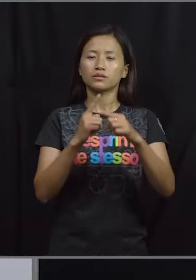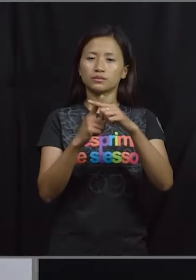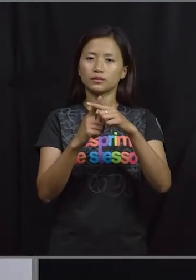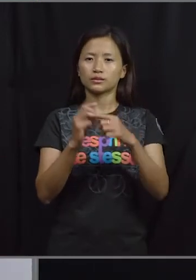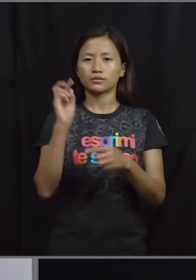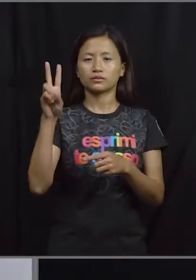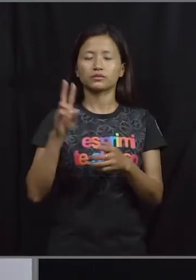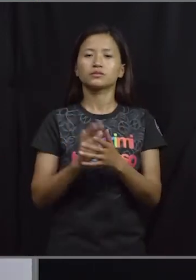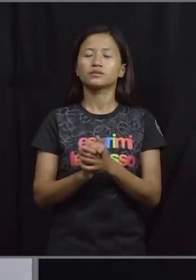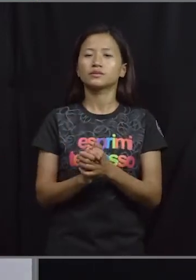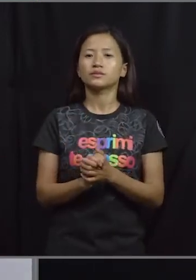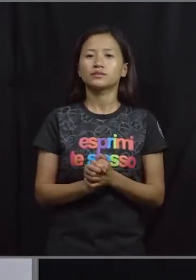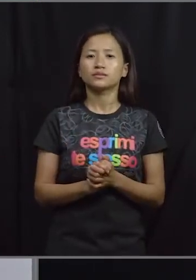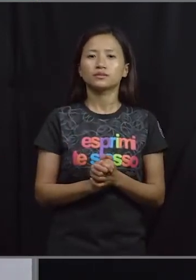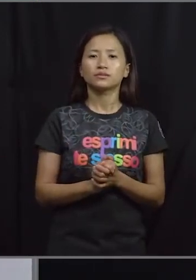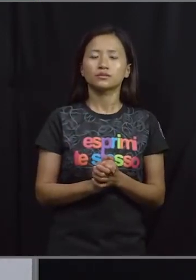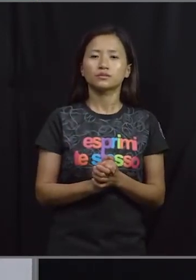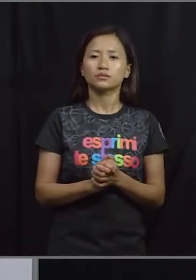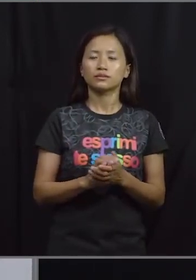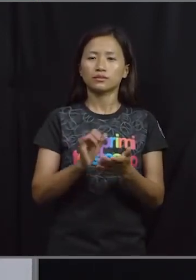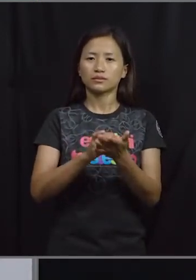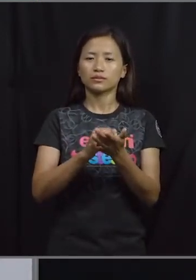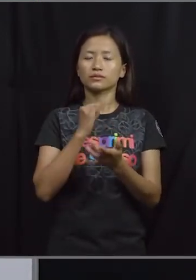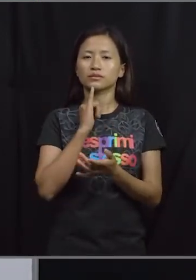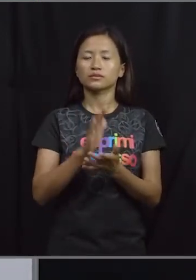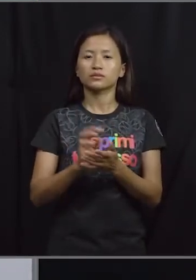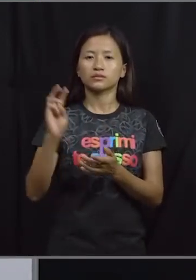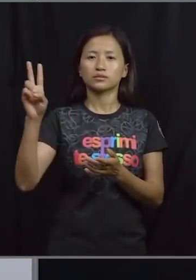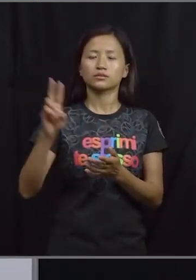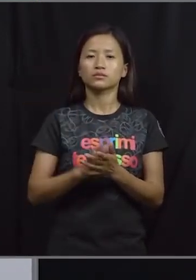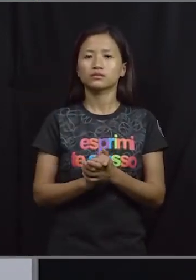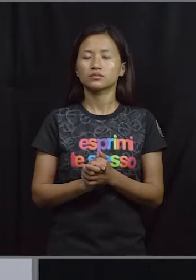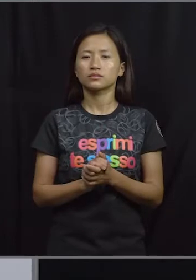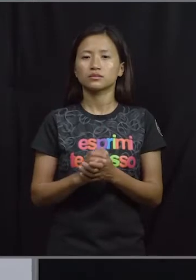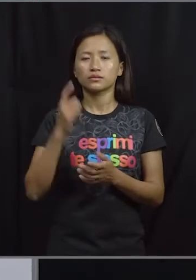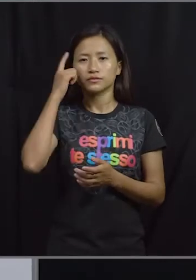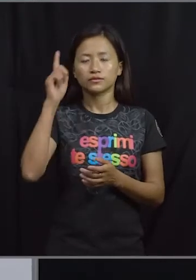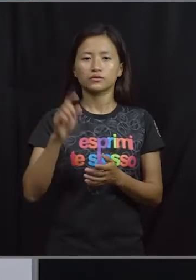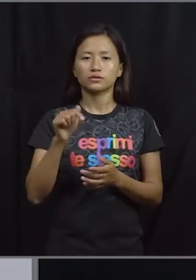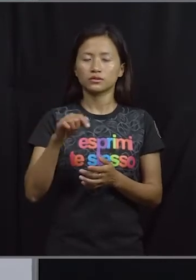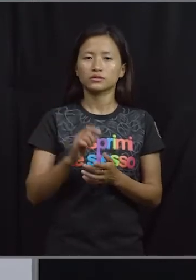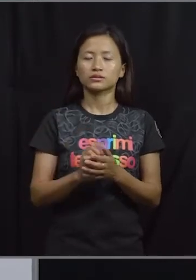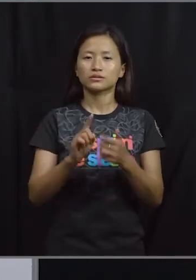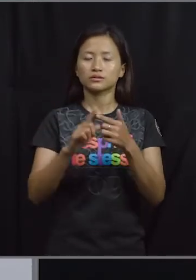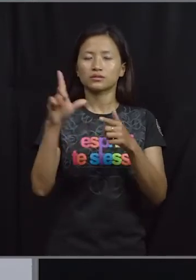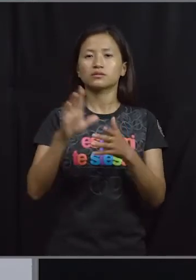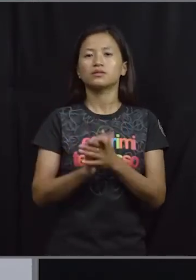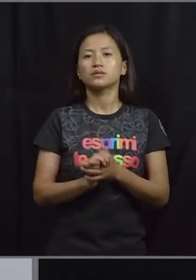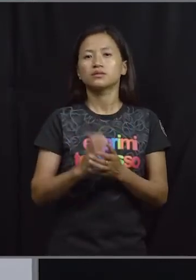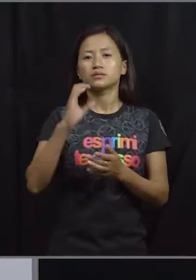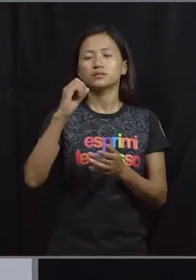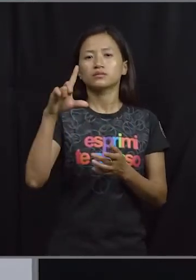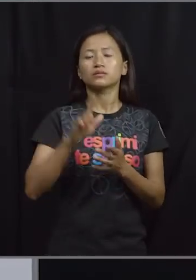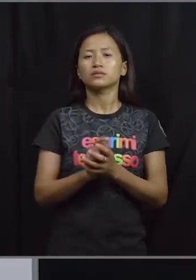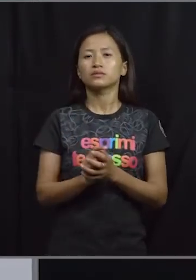2, 0 plus 2, that is 2, right. Then for this element we delete this column